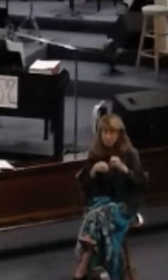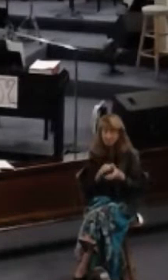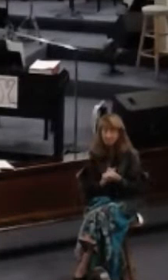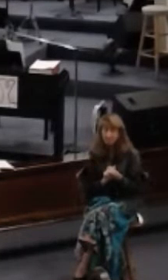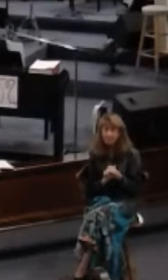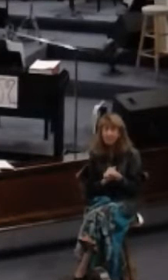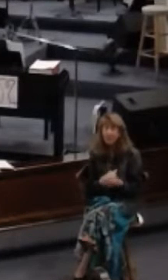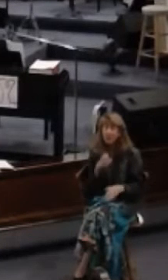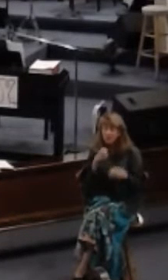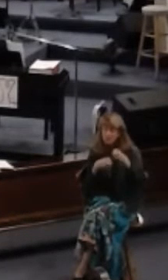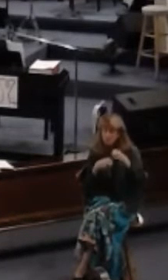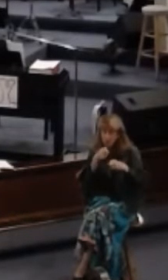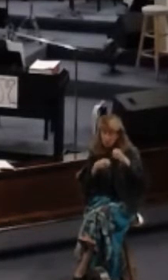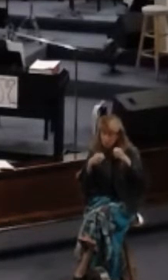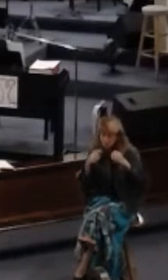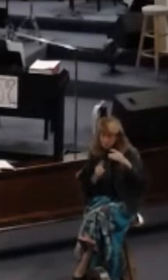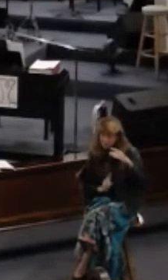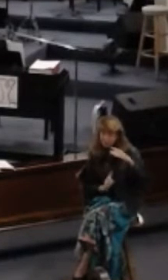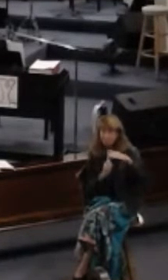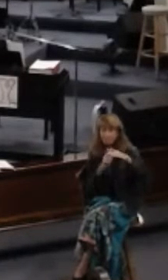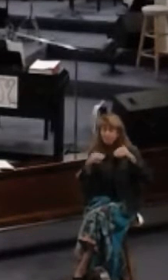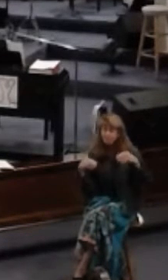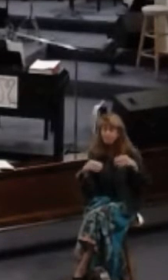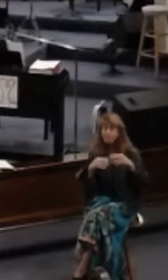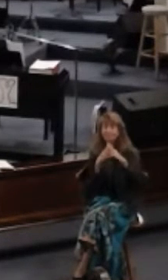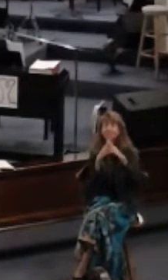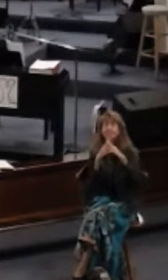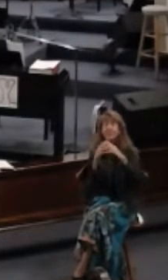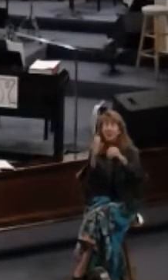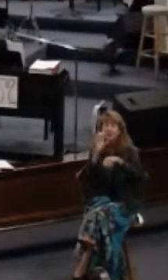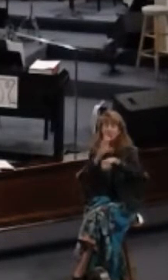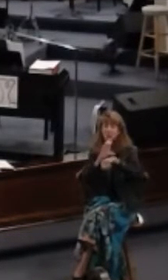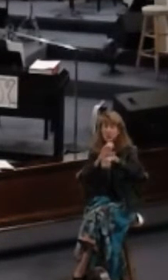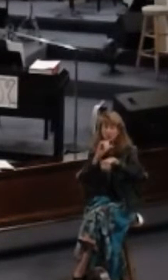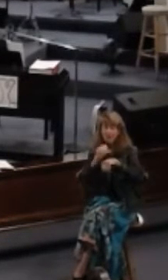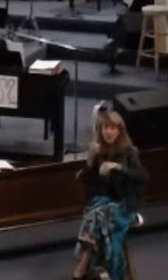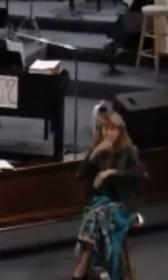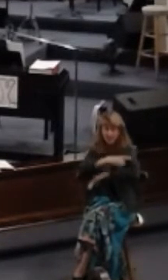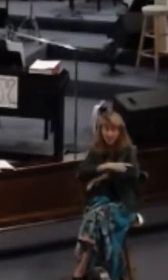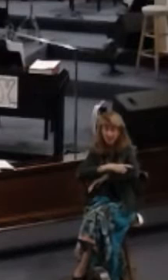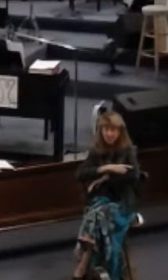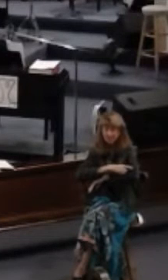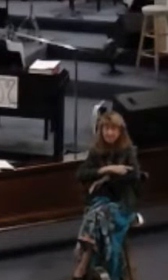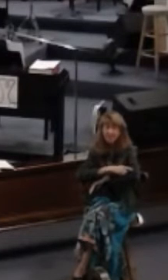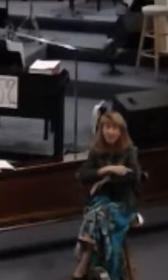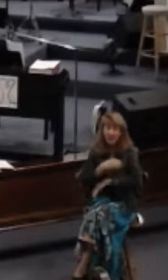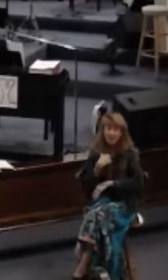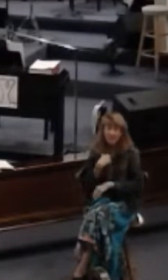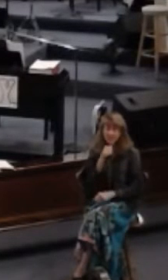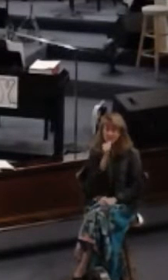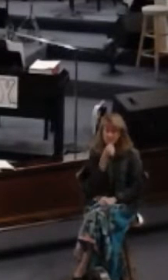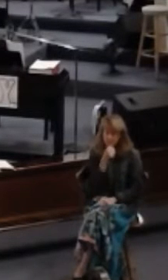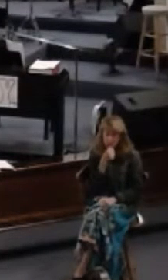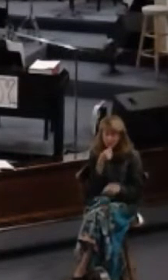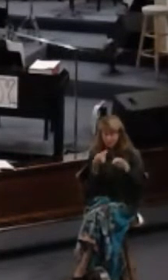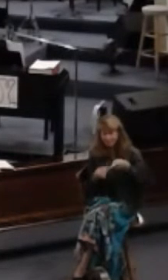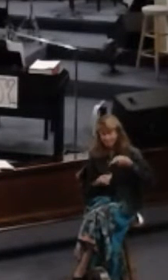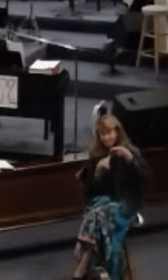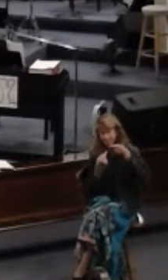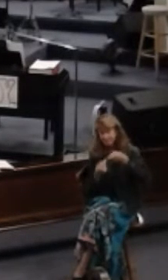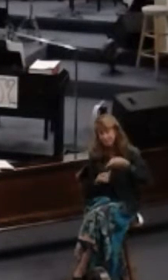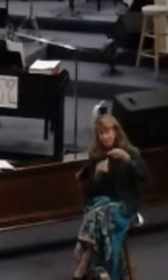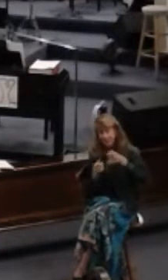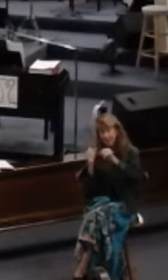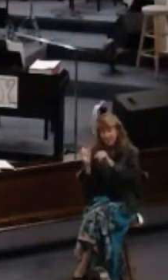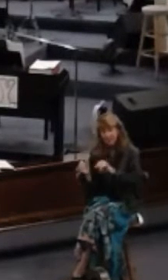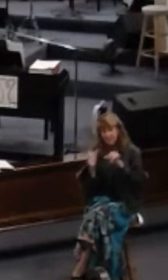The problem was that the church of that day suffered from the same kinds of problems that